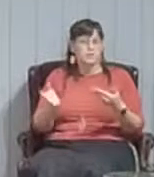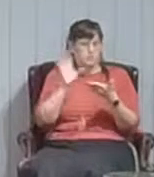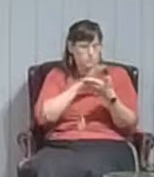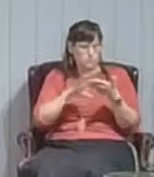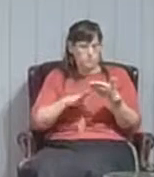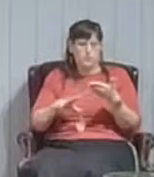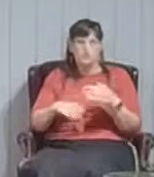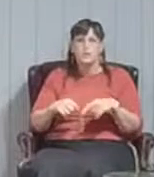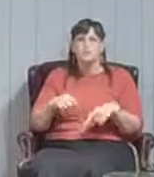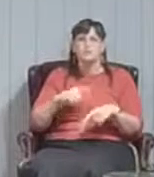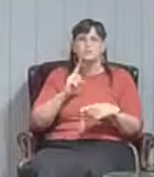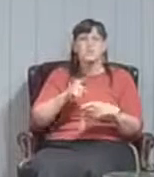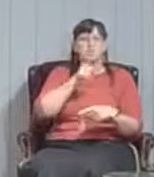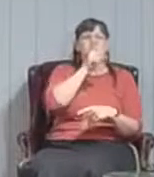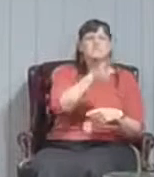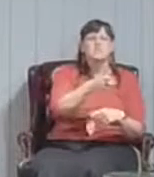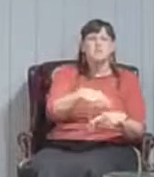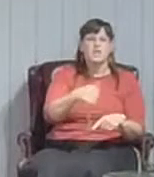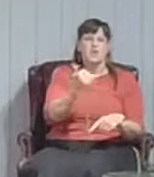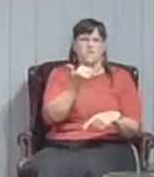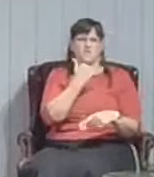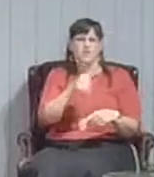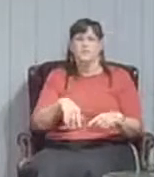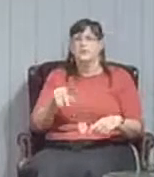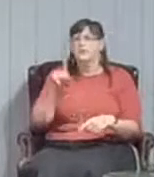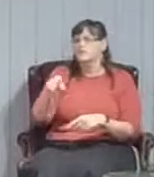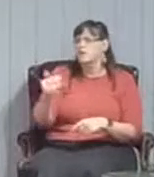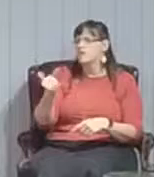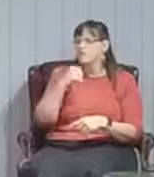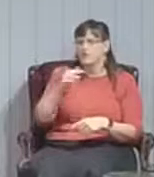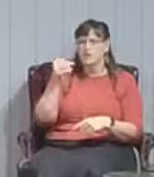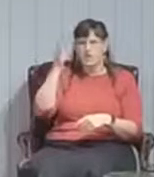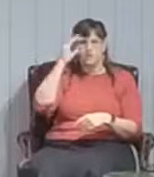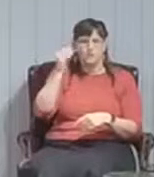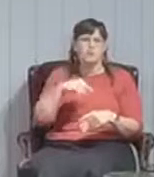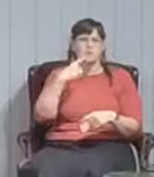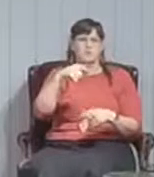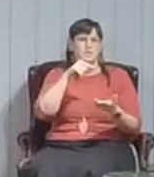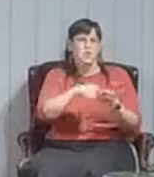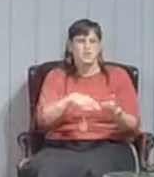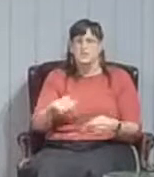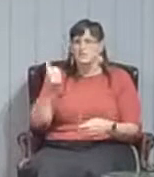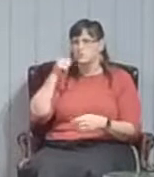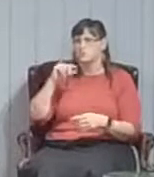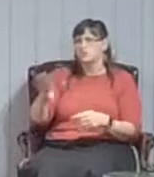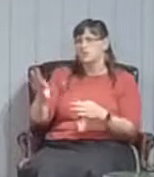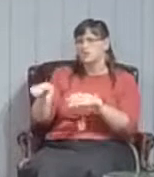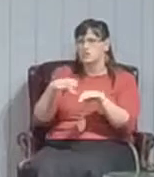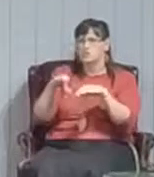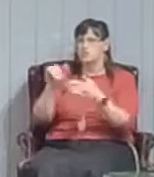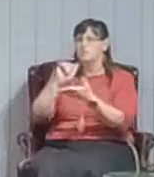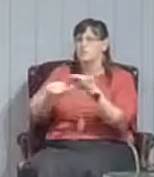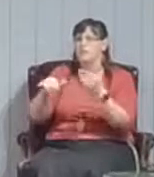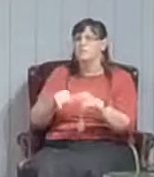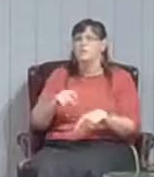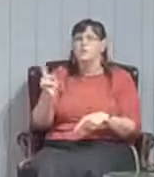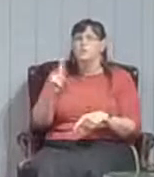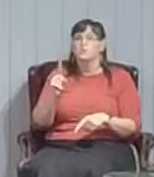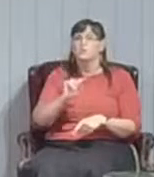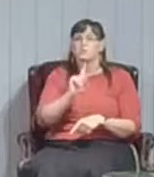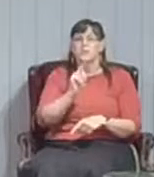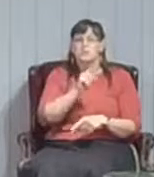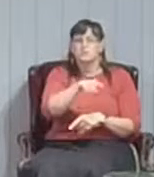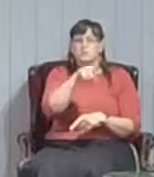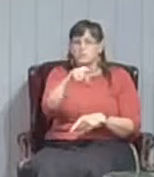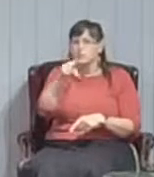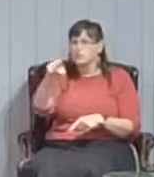life, they're saying it's their fault, and if he wouldn't have said this, and if she wouldn't have done that, and if they didn't, and it's always someone when someone points their fingers